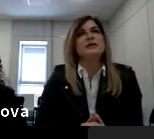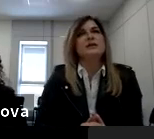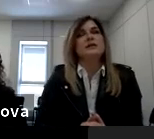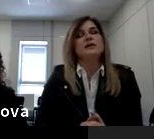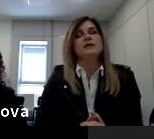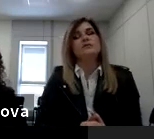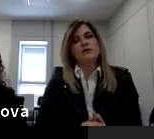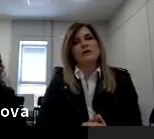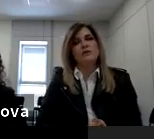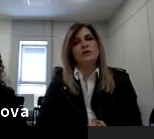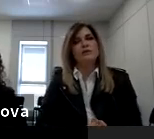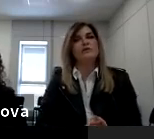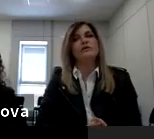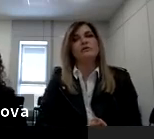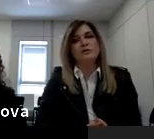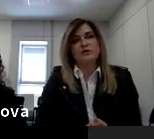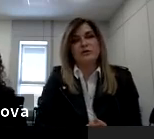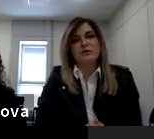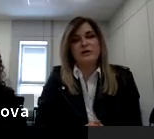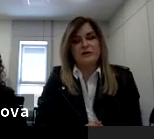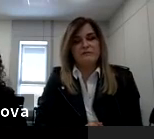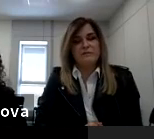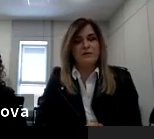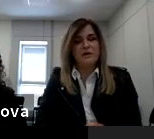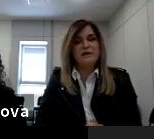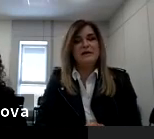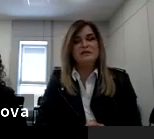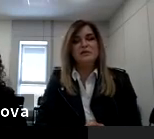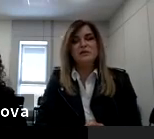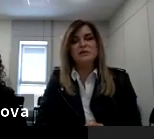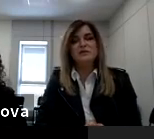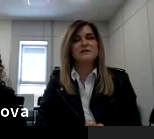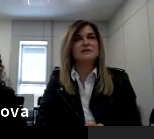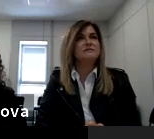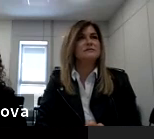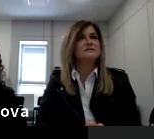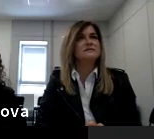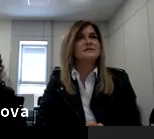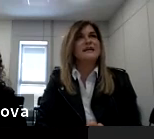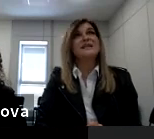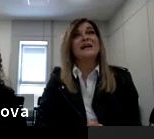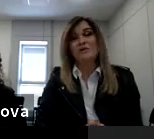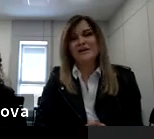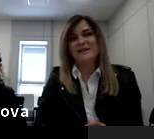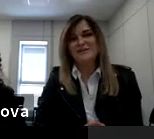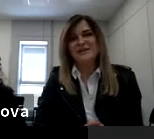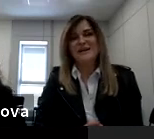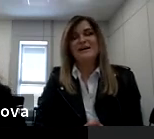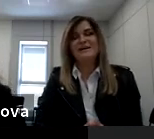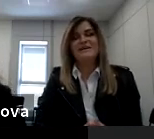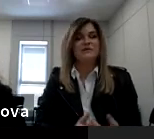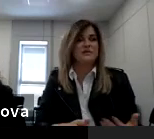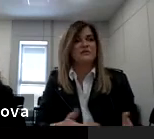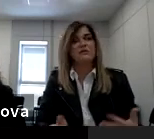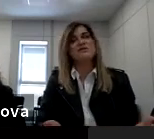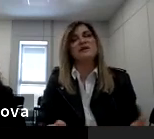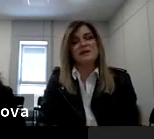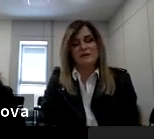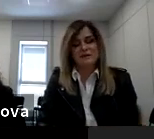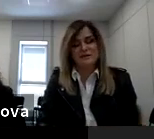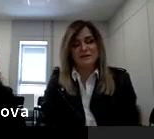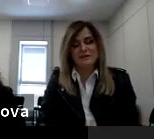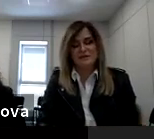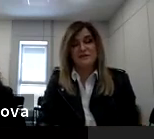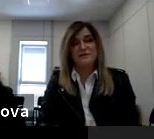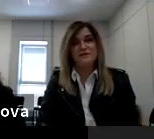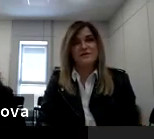question. Usually, when we work on project together, we do not allow, and we are, how to say, of course we